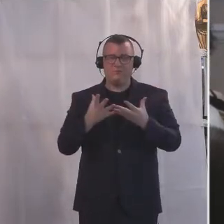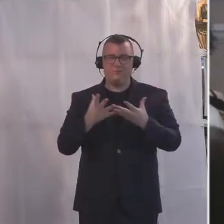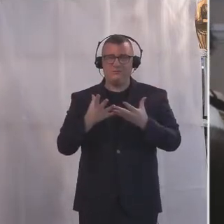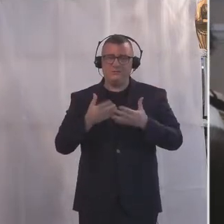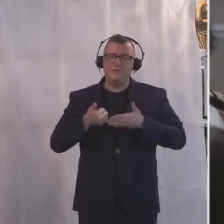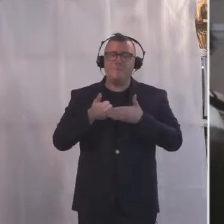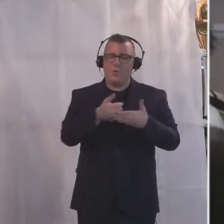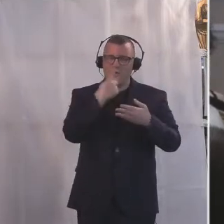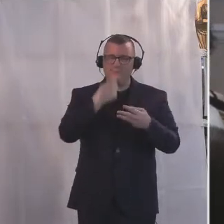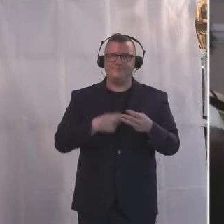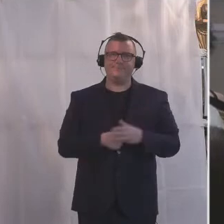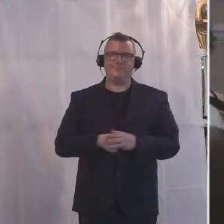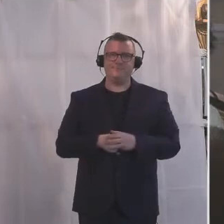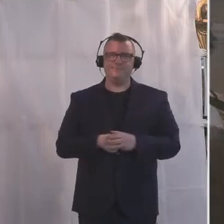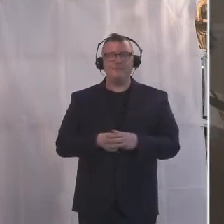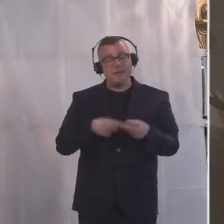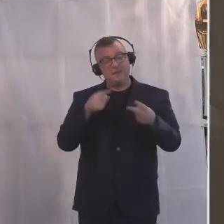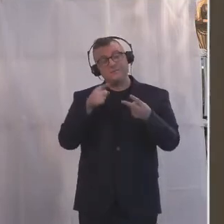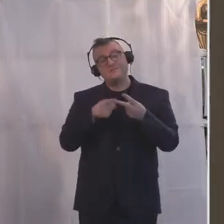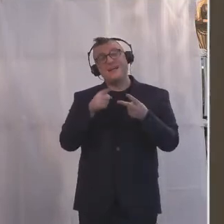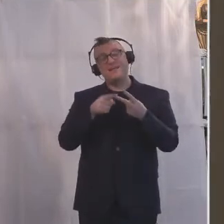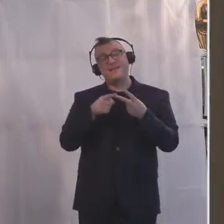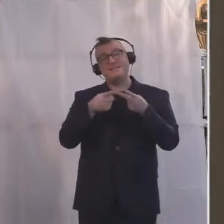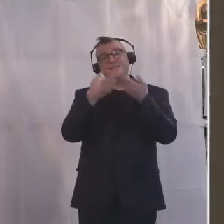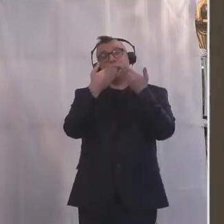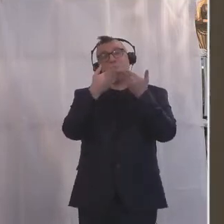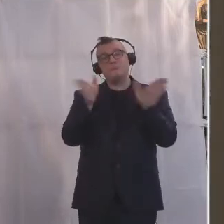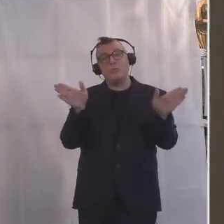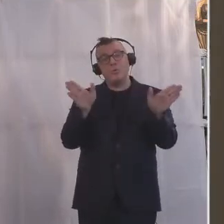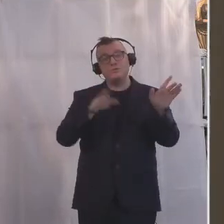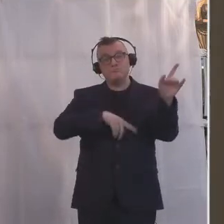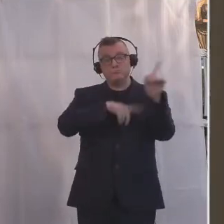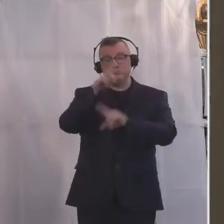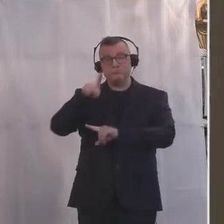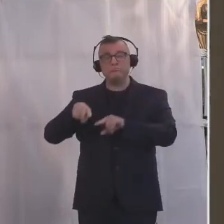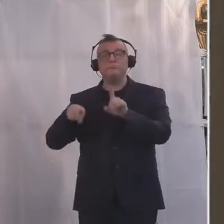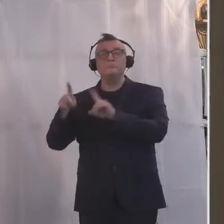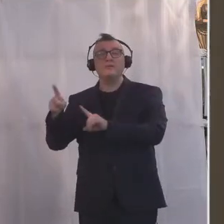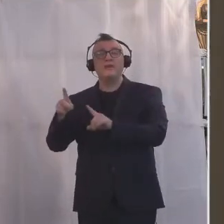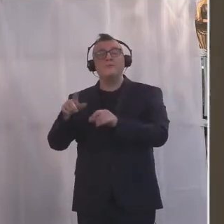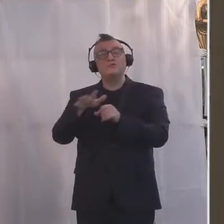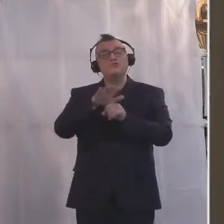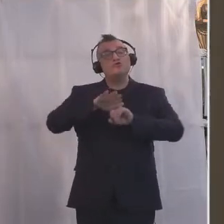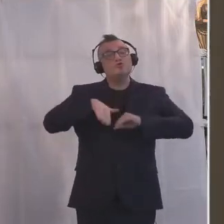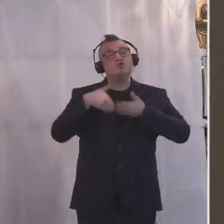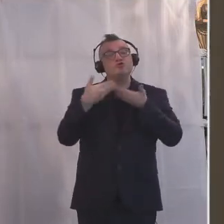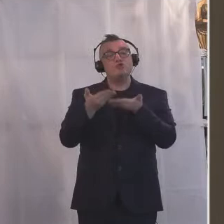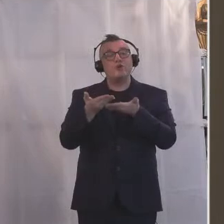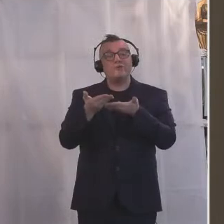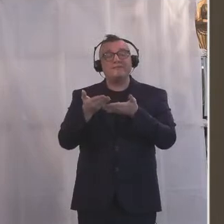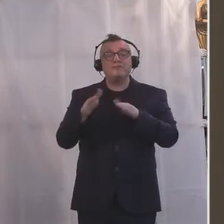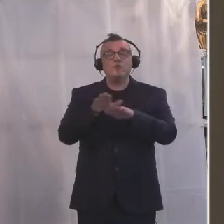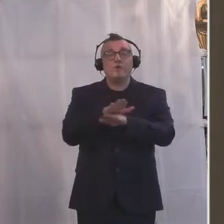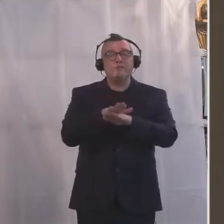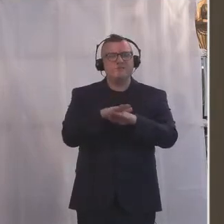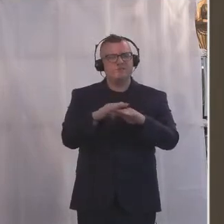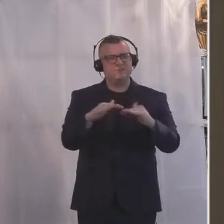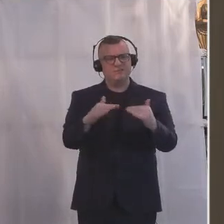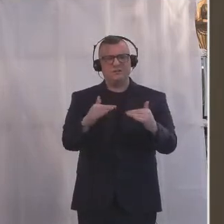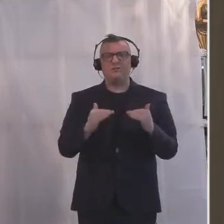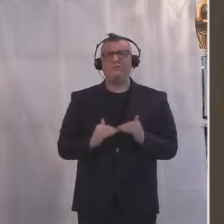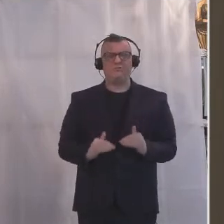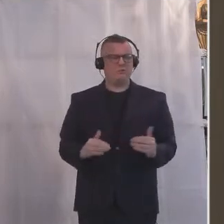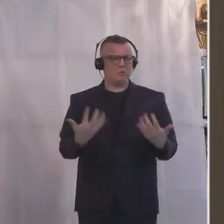axis is a very broad array of products and services that we have that covers everything from low technology